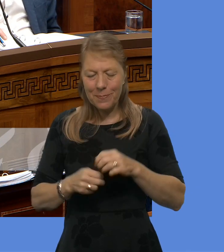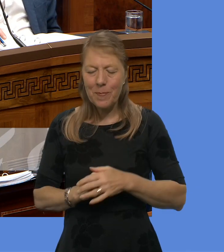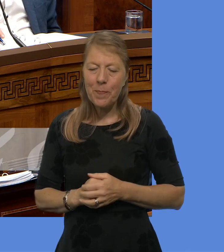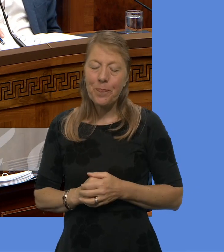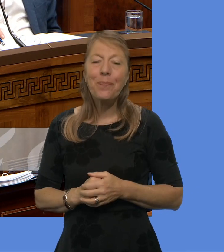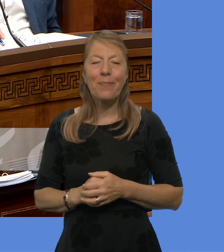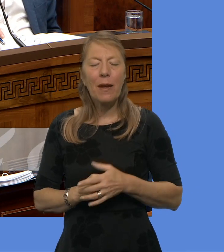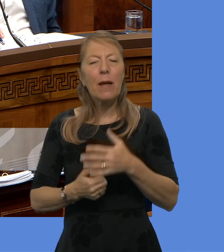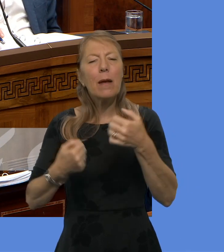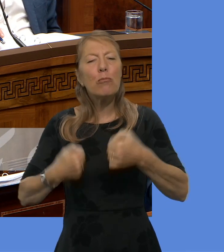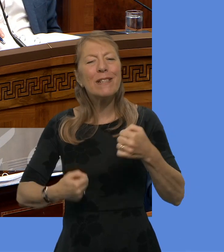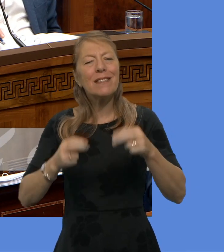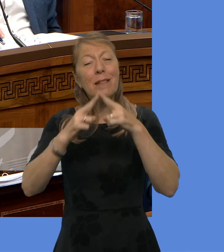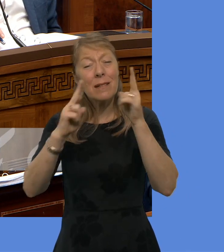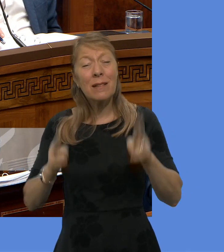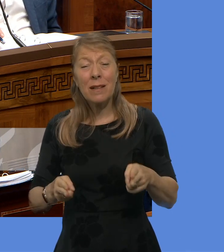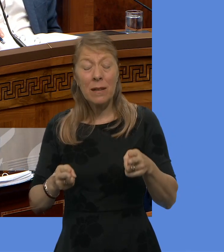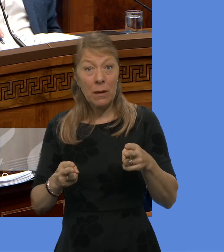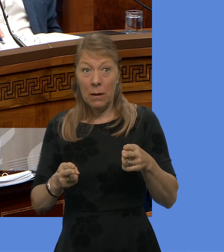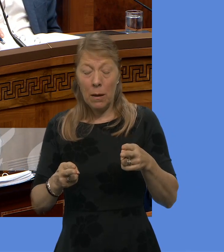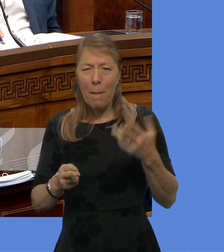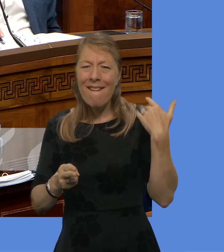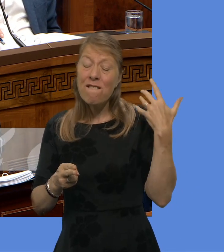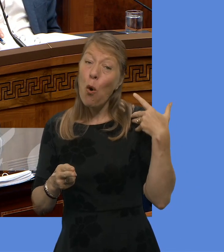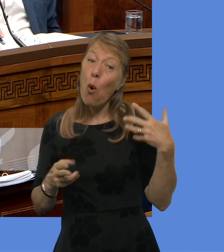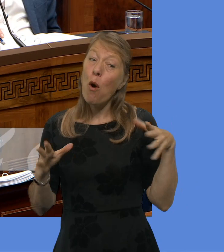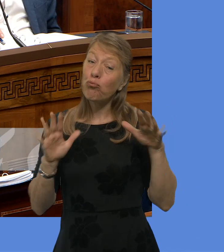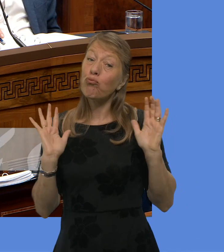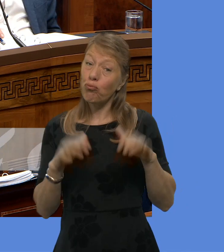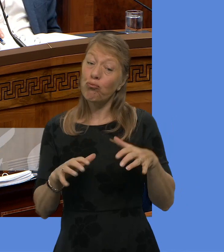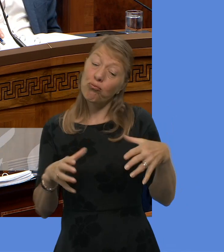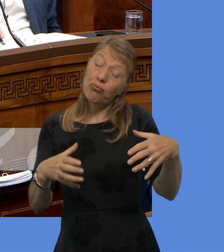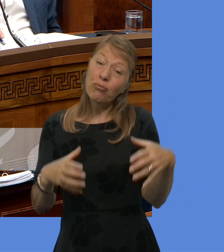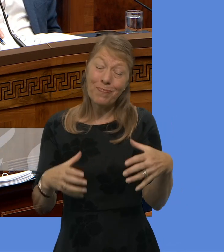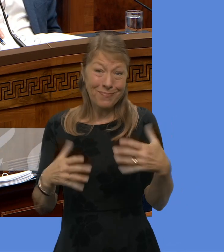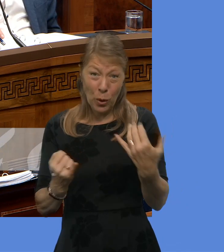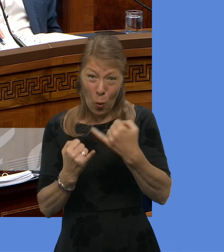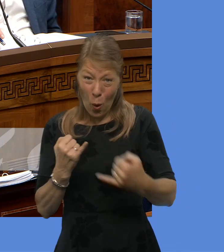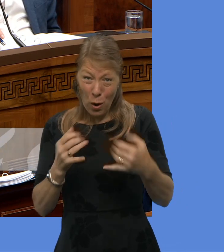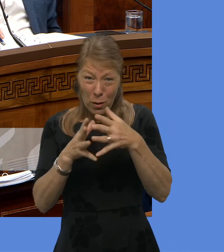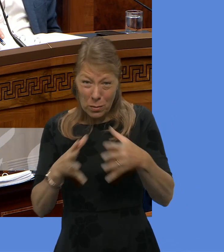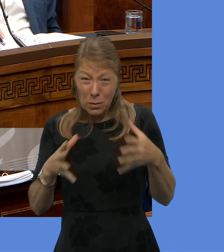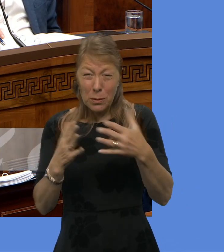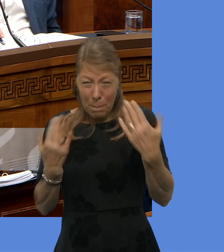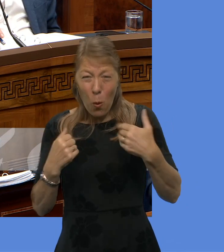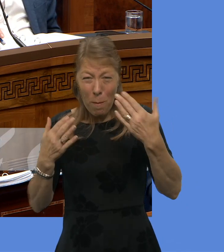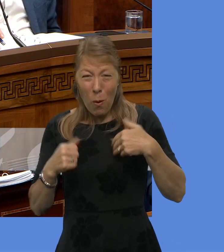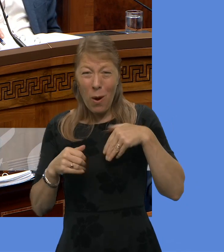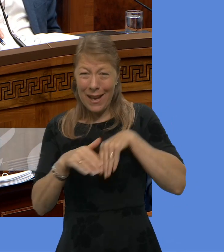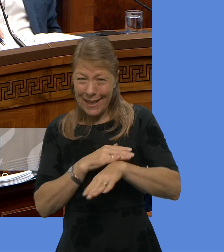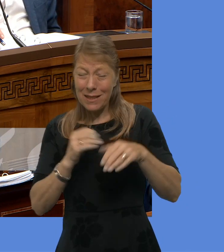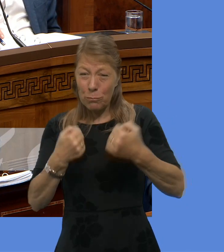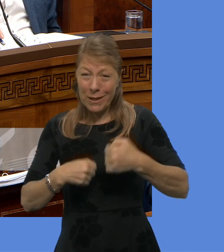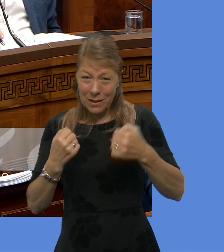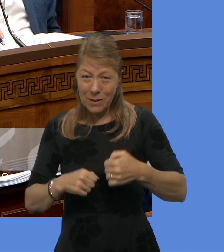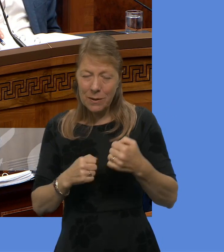population, prison officers continue to perform their duties with dedication, professionalism and skill. On the 1st of April 2021, the total prison population